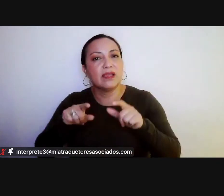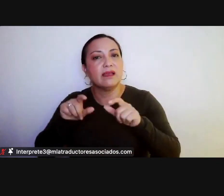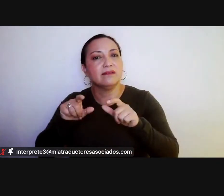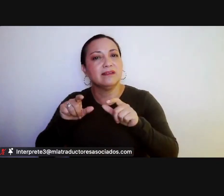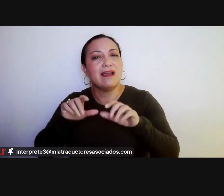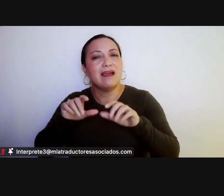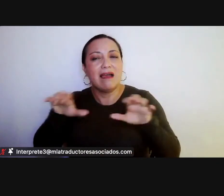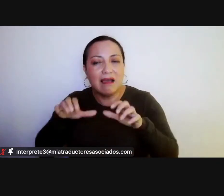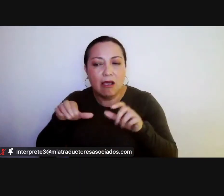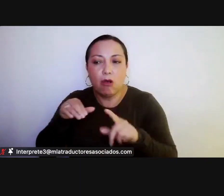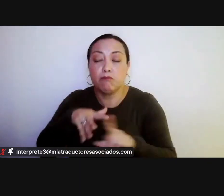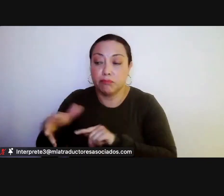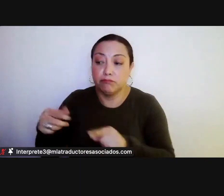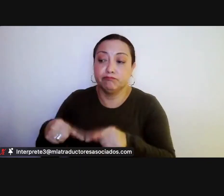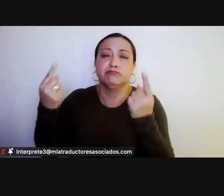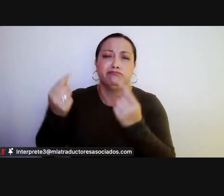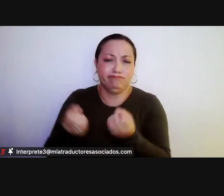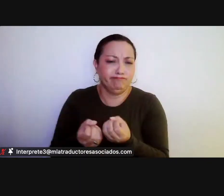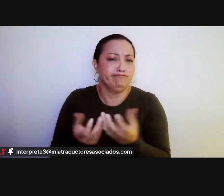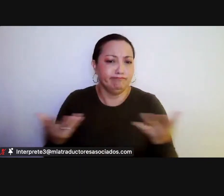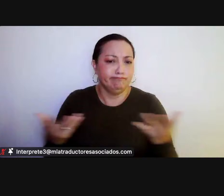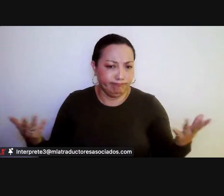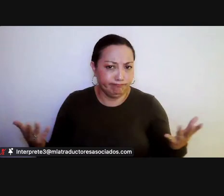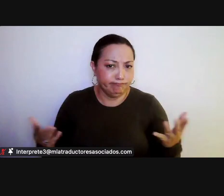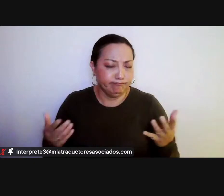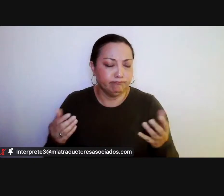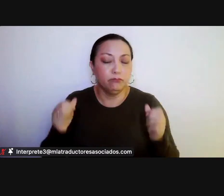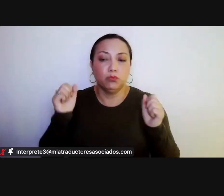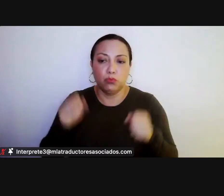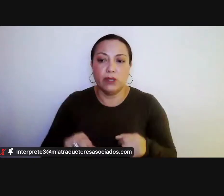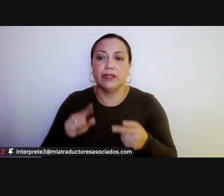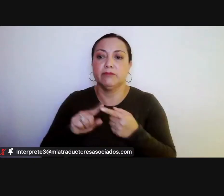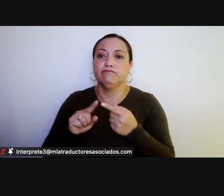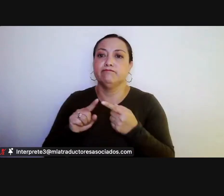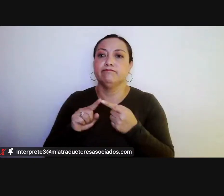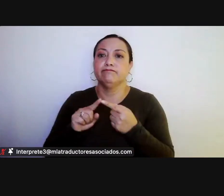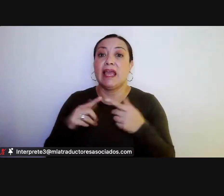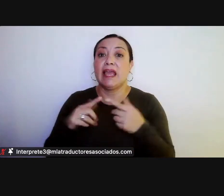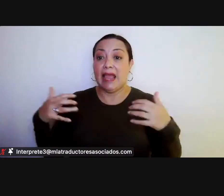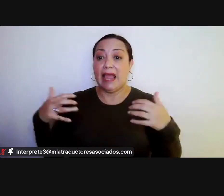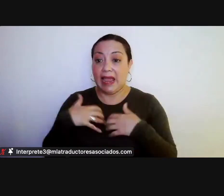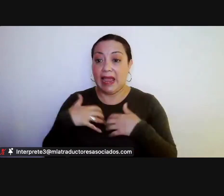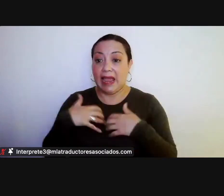that could be disrupting are many.